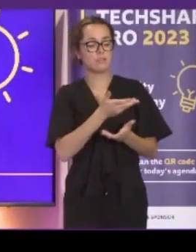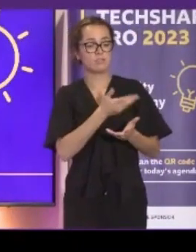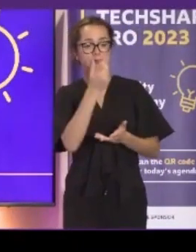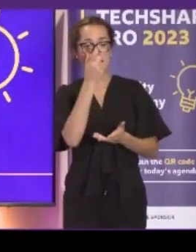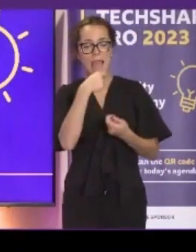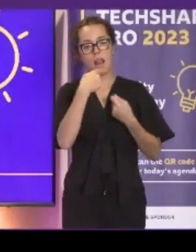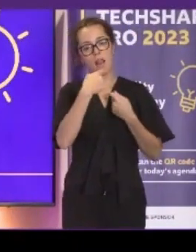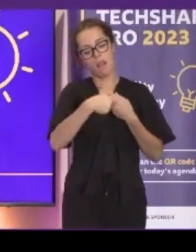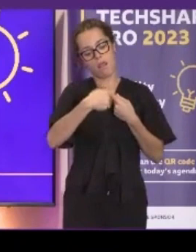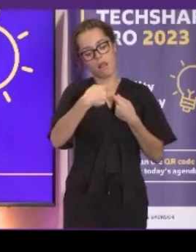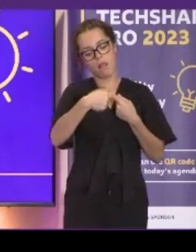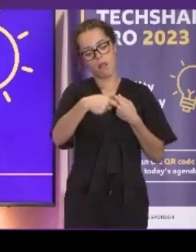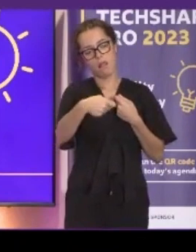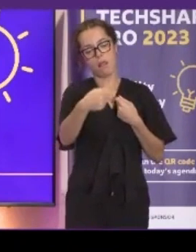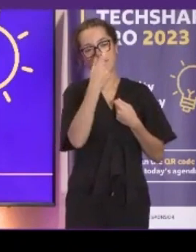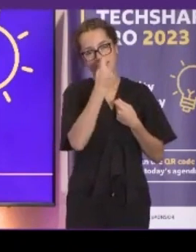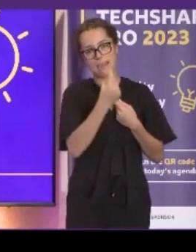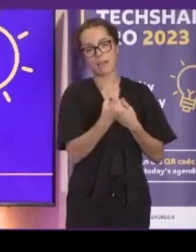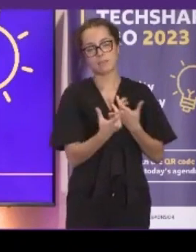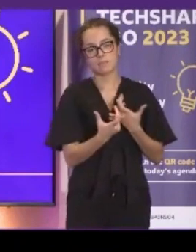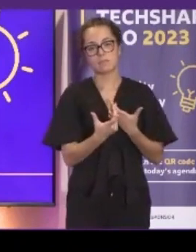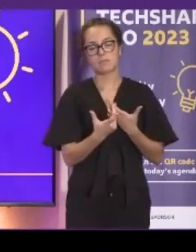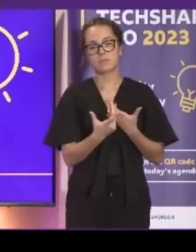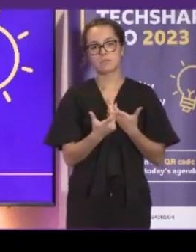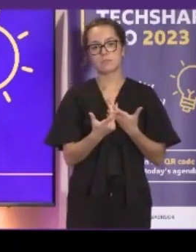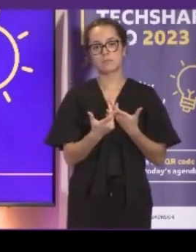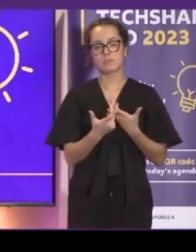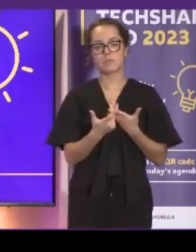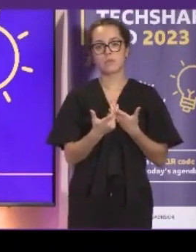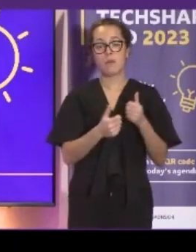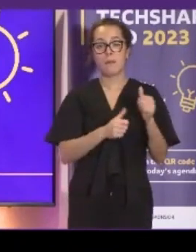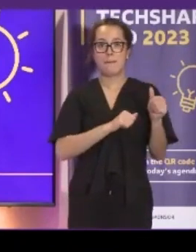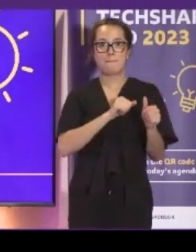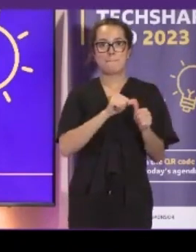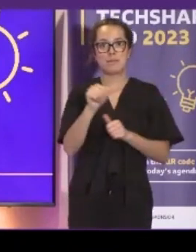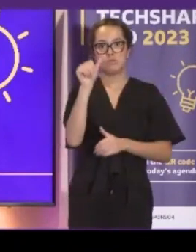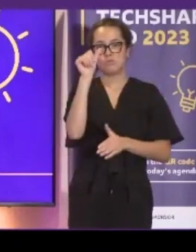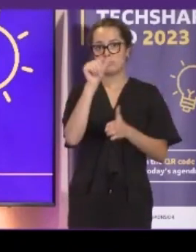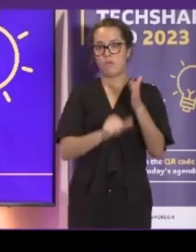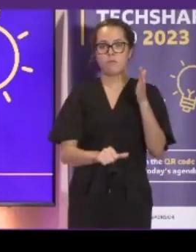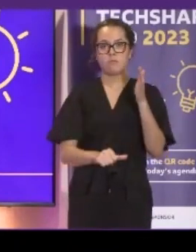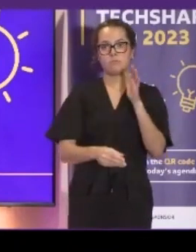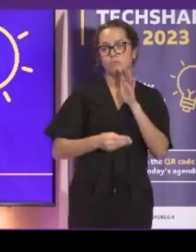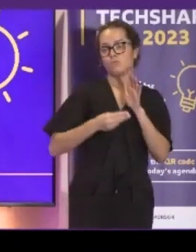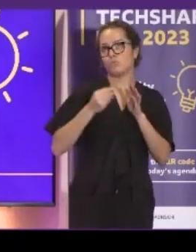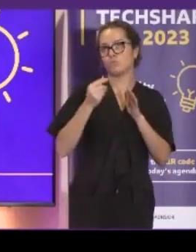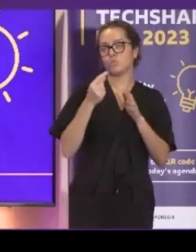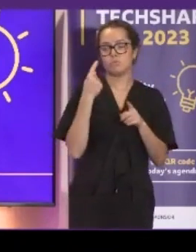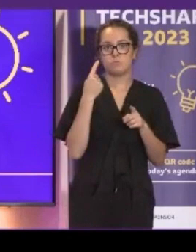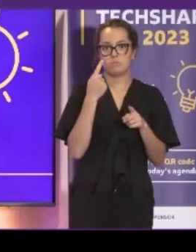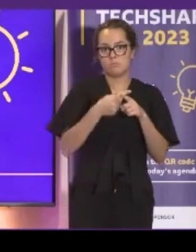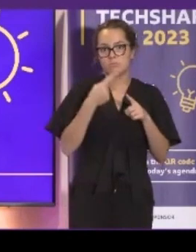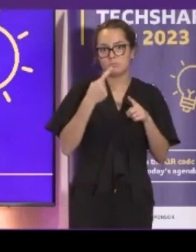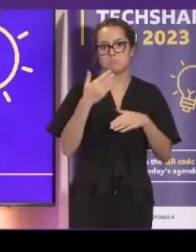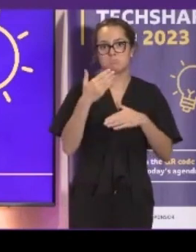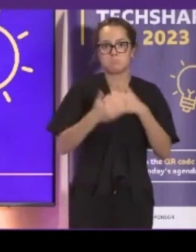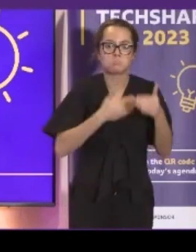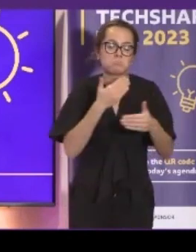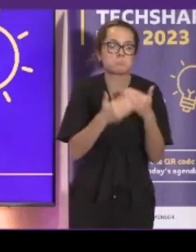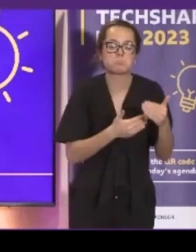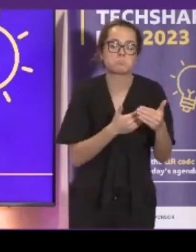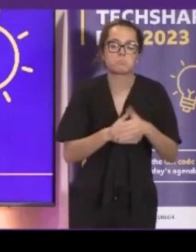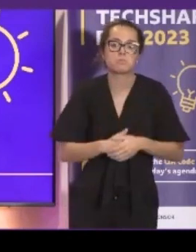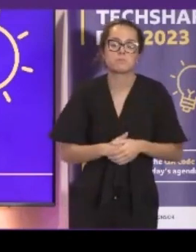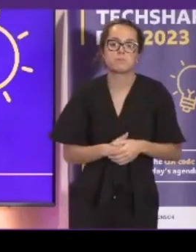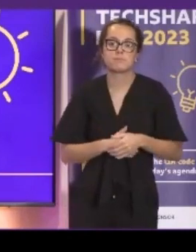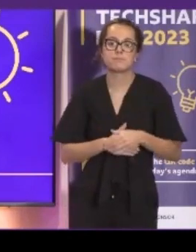take a while. So often it's best to get started as soon as possible. But, you know, the